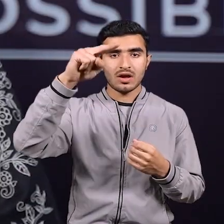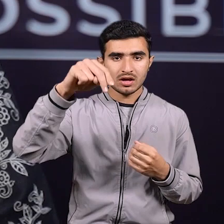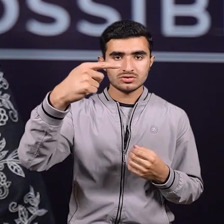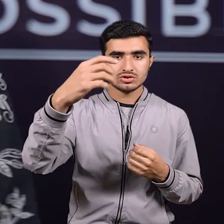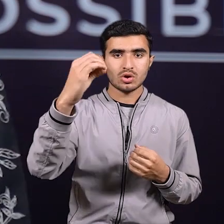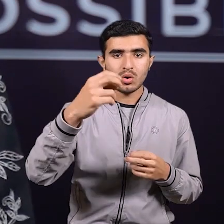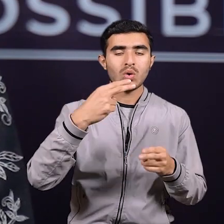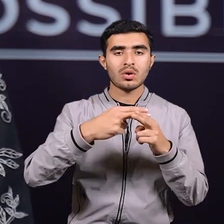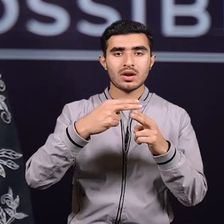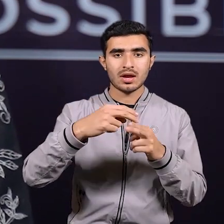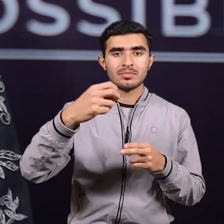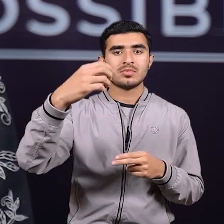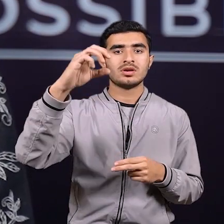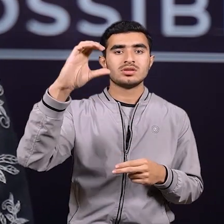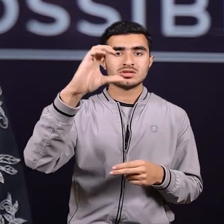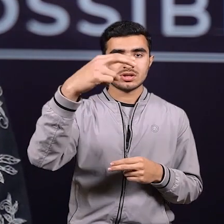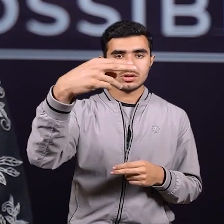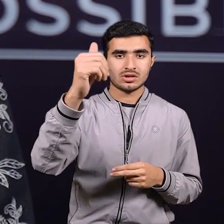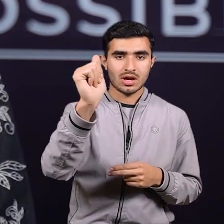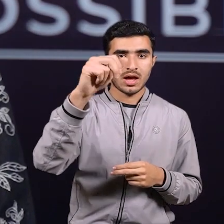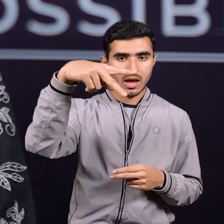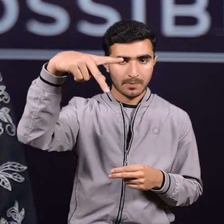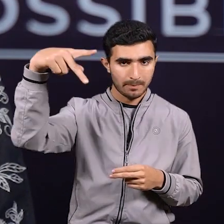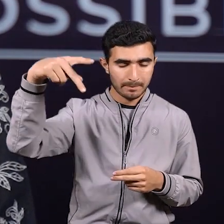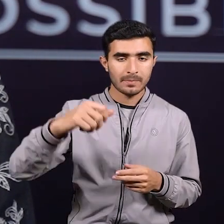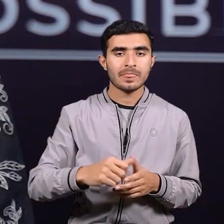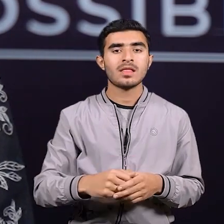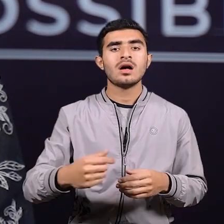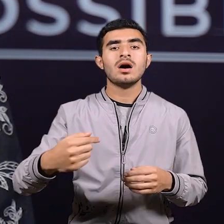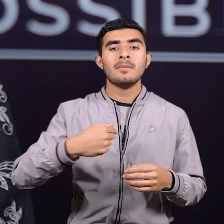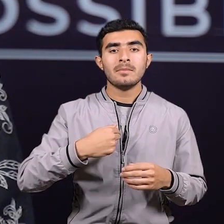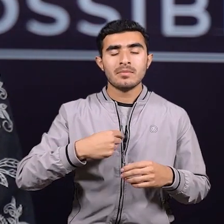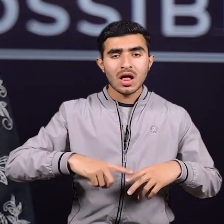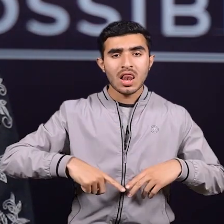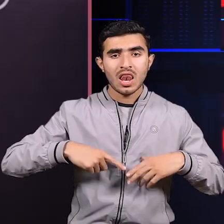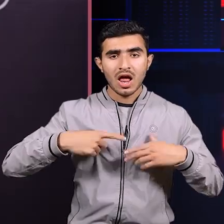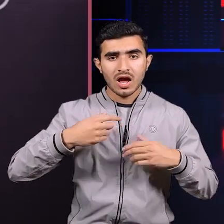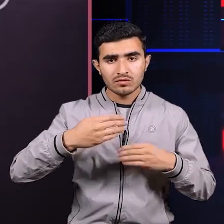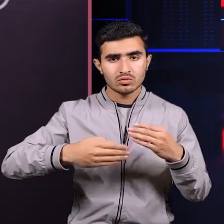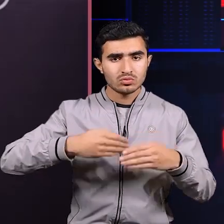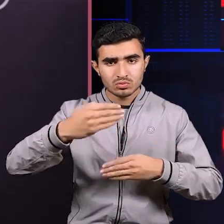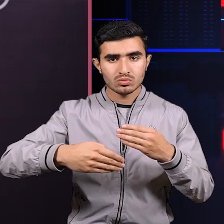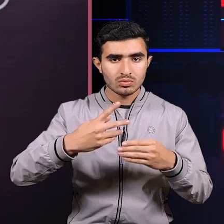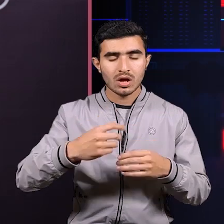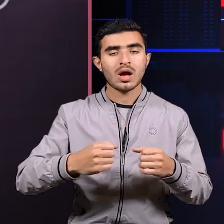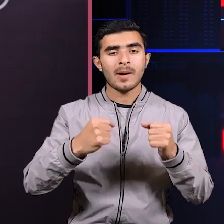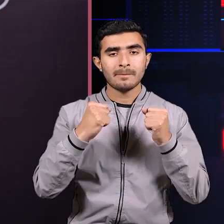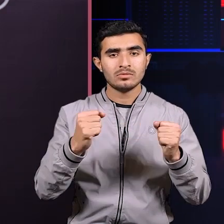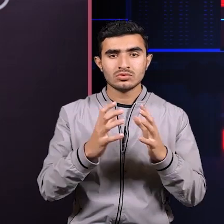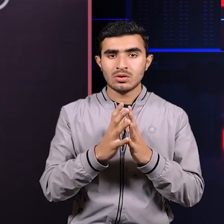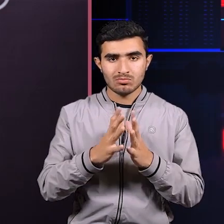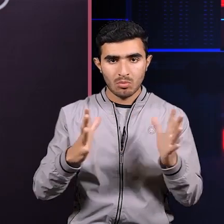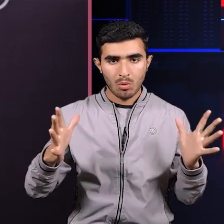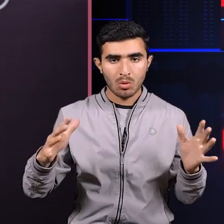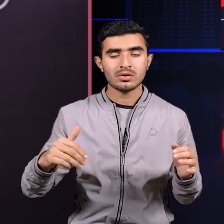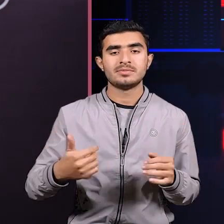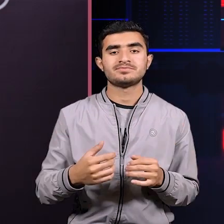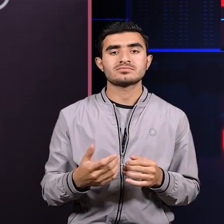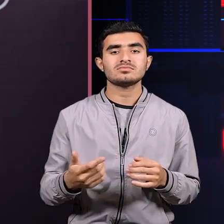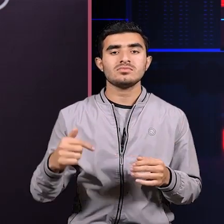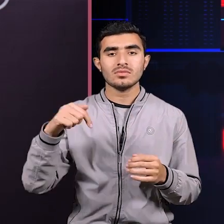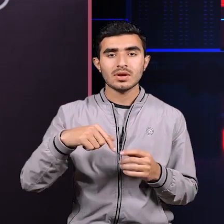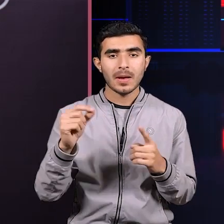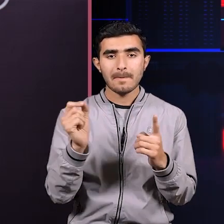journey has been a very difficult one, and as a Pakistani woman,